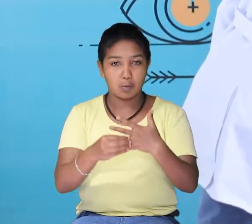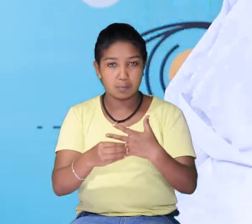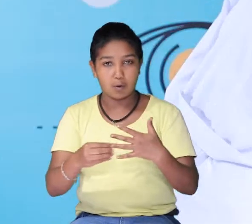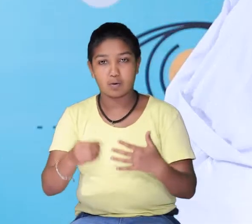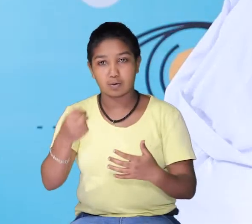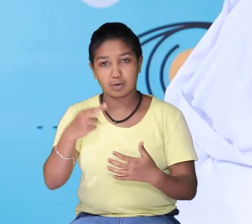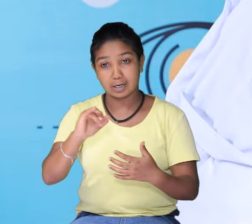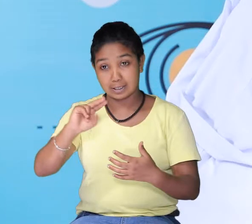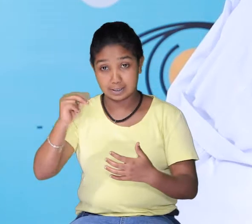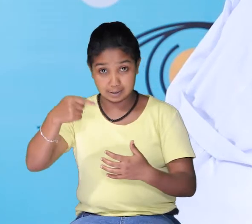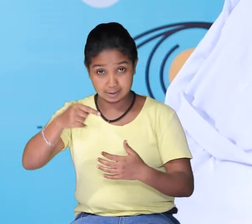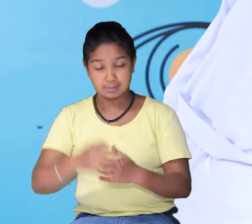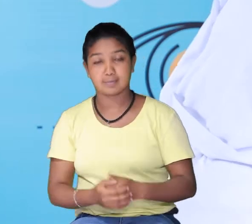ring.